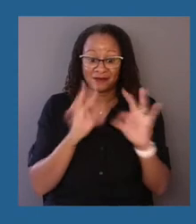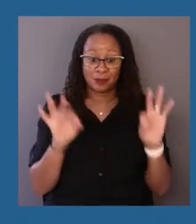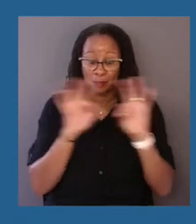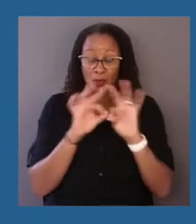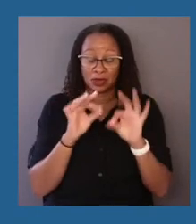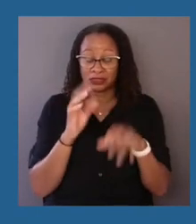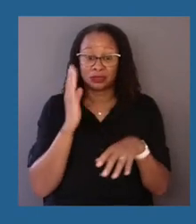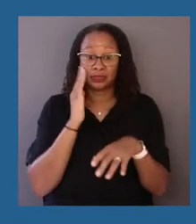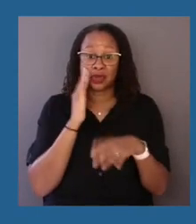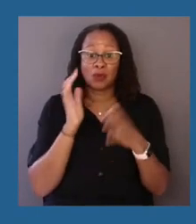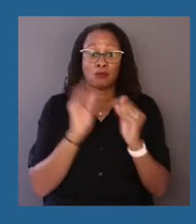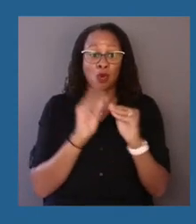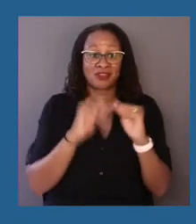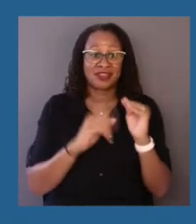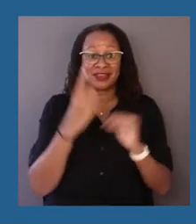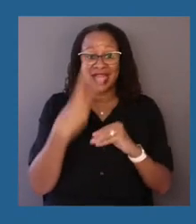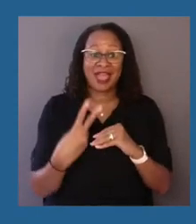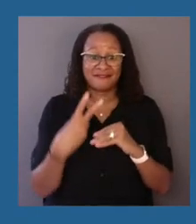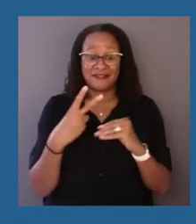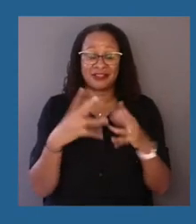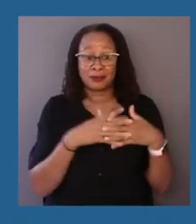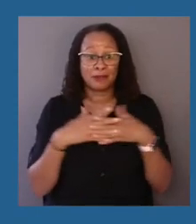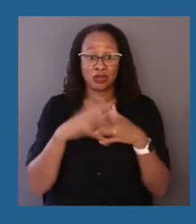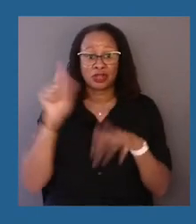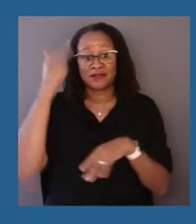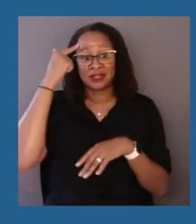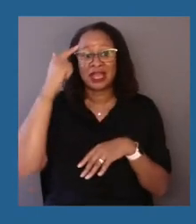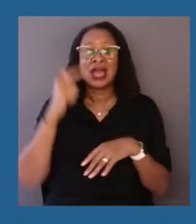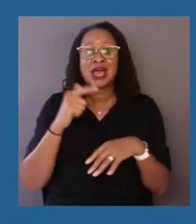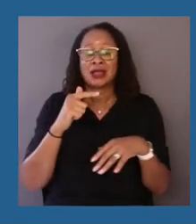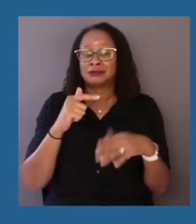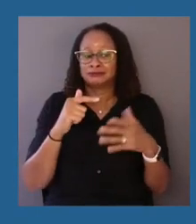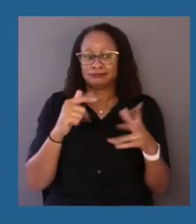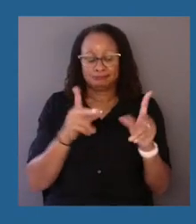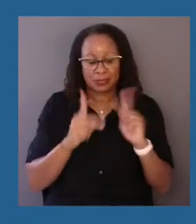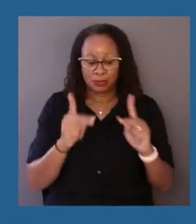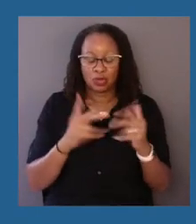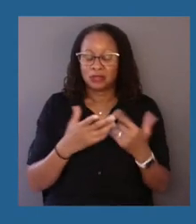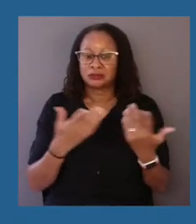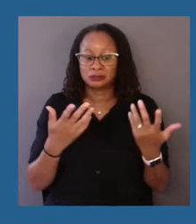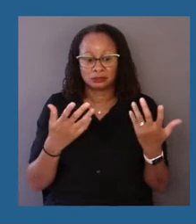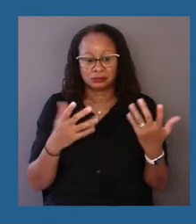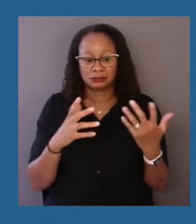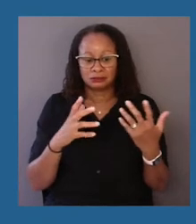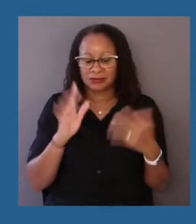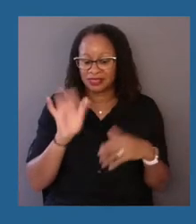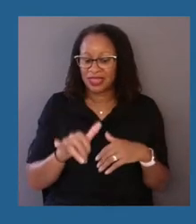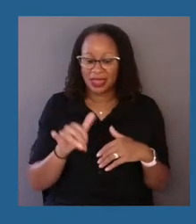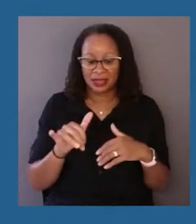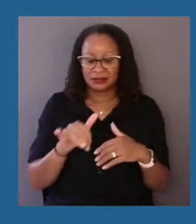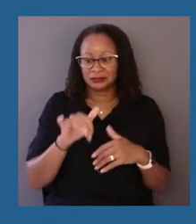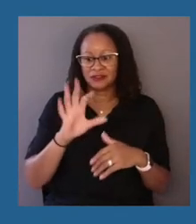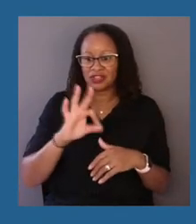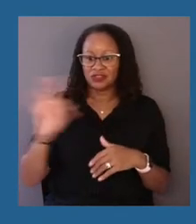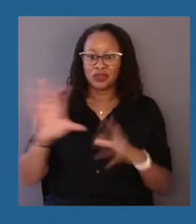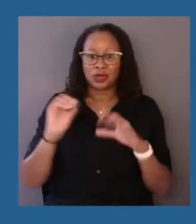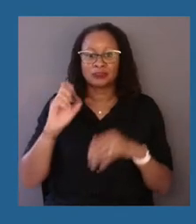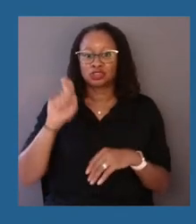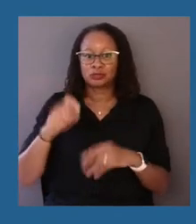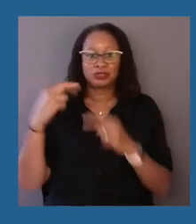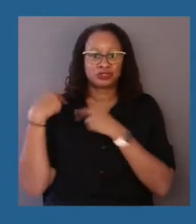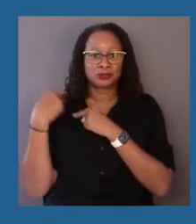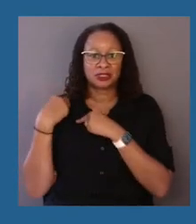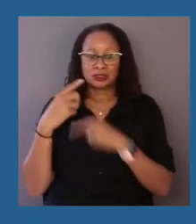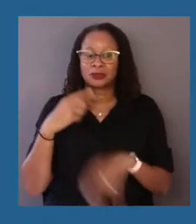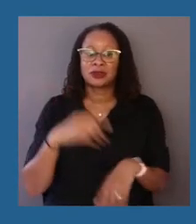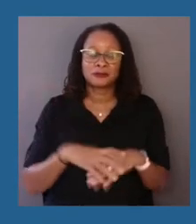currently believes that fossil fuel companies should be held financially and legally liable for the damages caused to